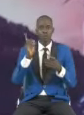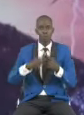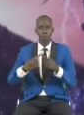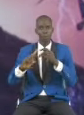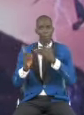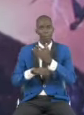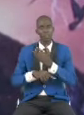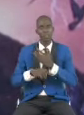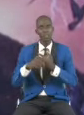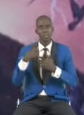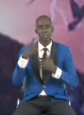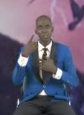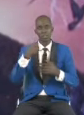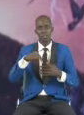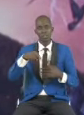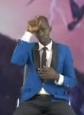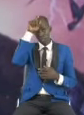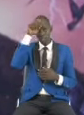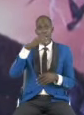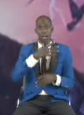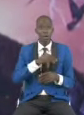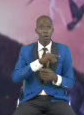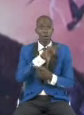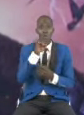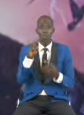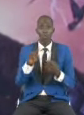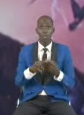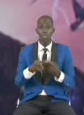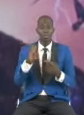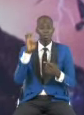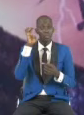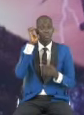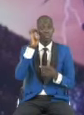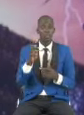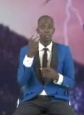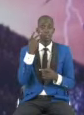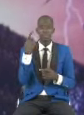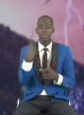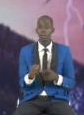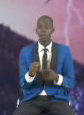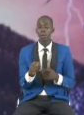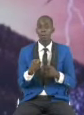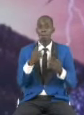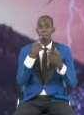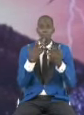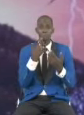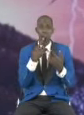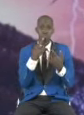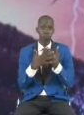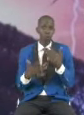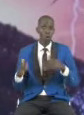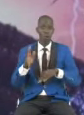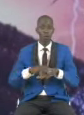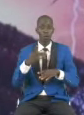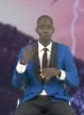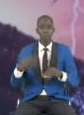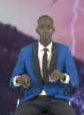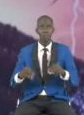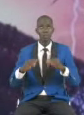Egyptians, and when he sees the blood upon the lintel and on the two